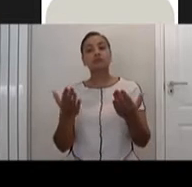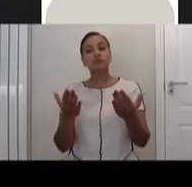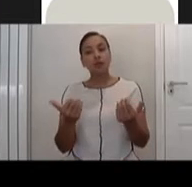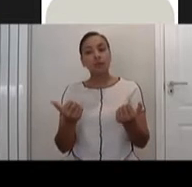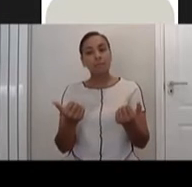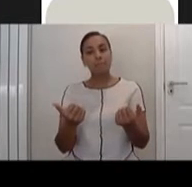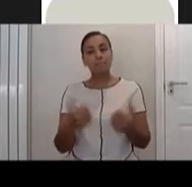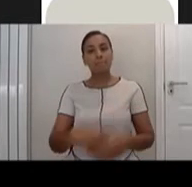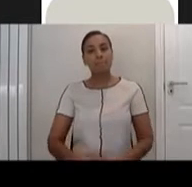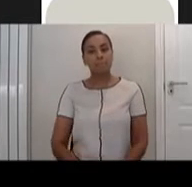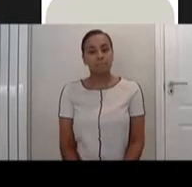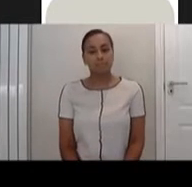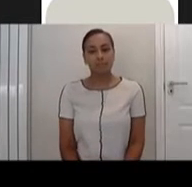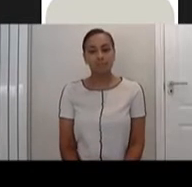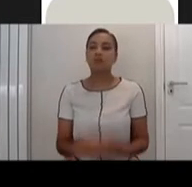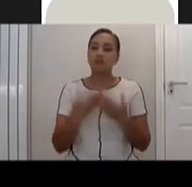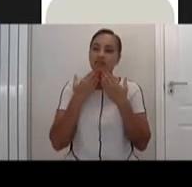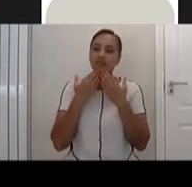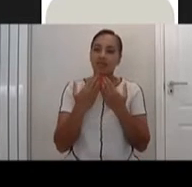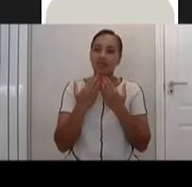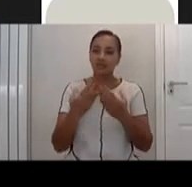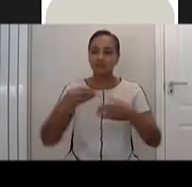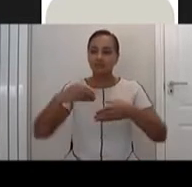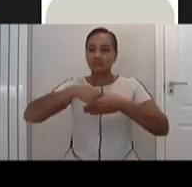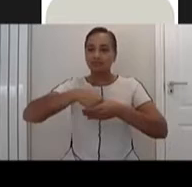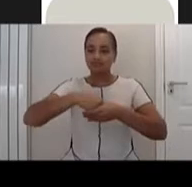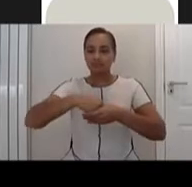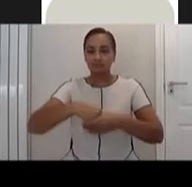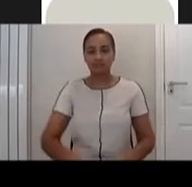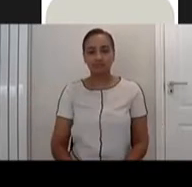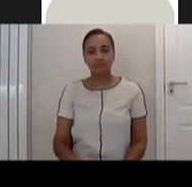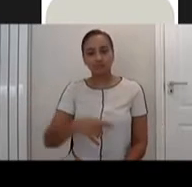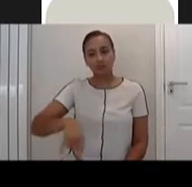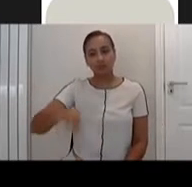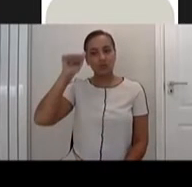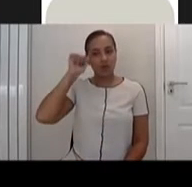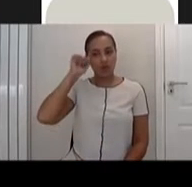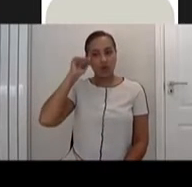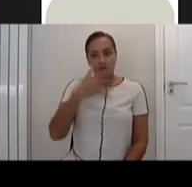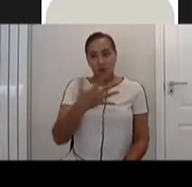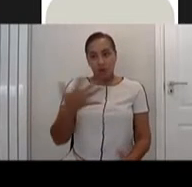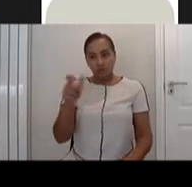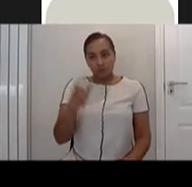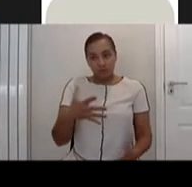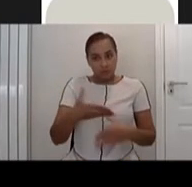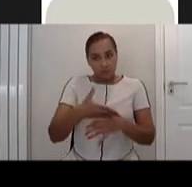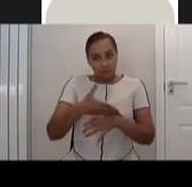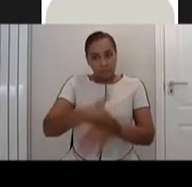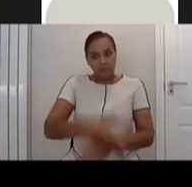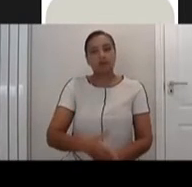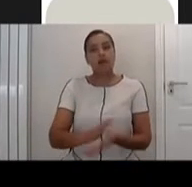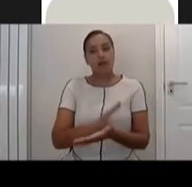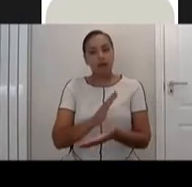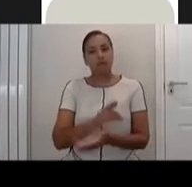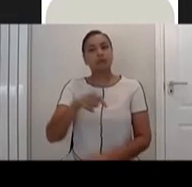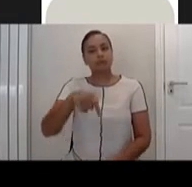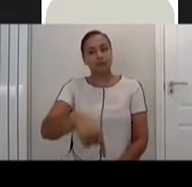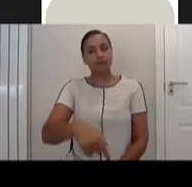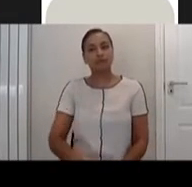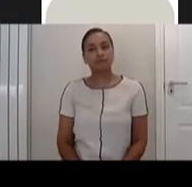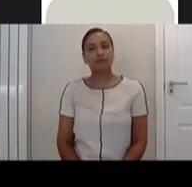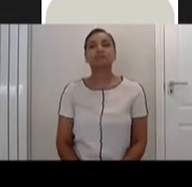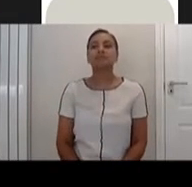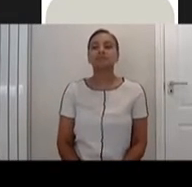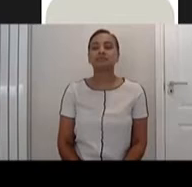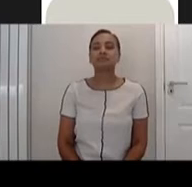everyone, and thank you so much for joining us. We know how busy people are, so appreciate your time. Equally appreciate